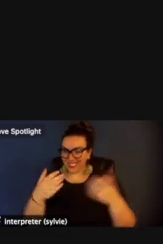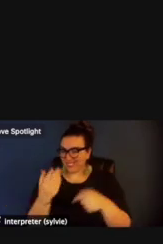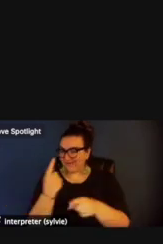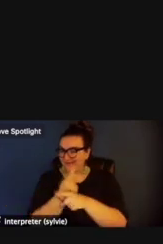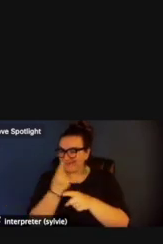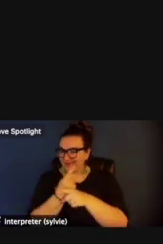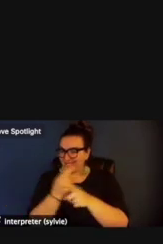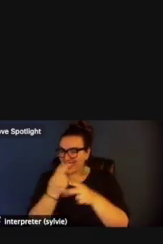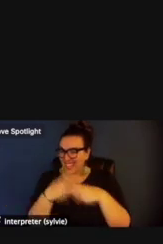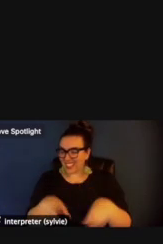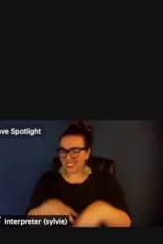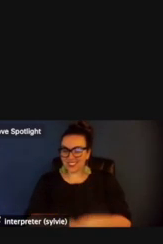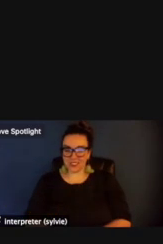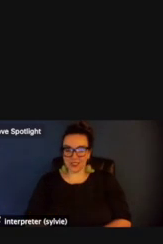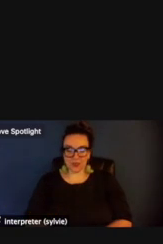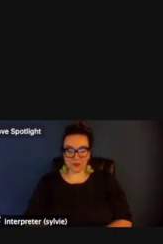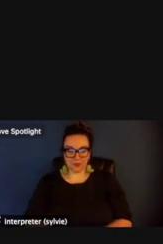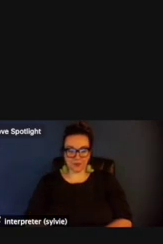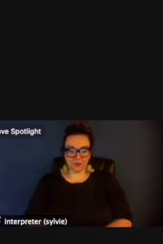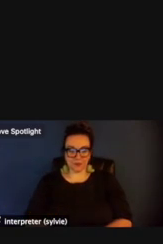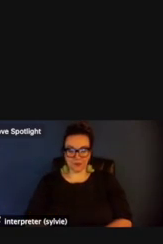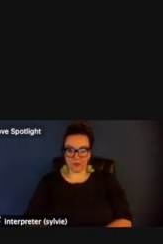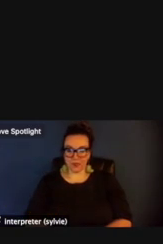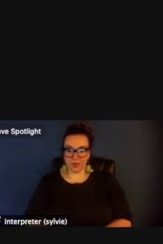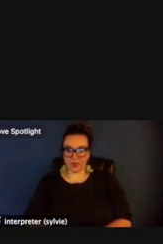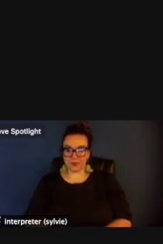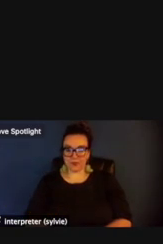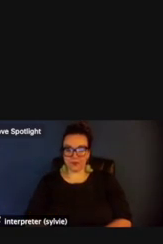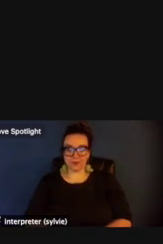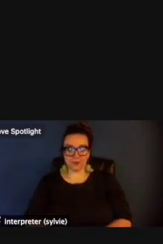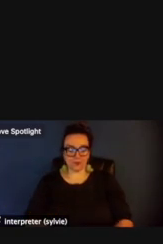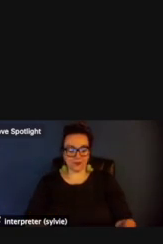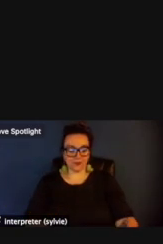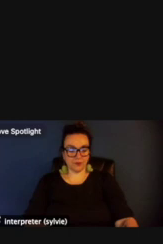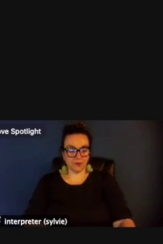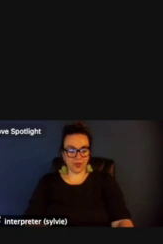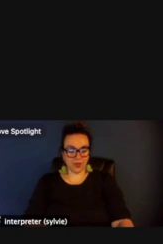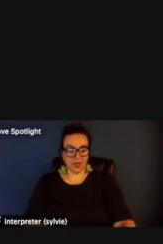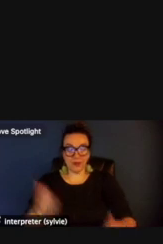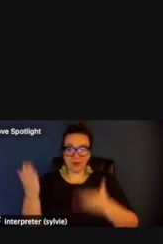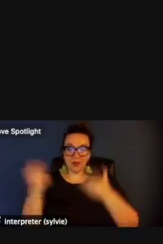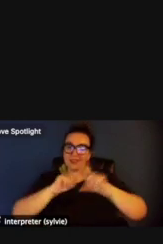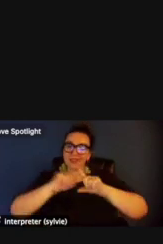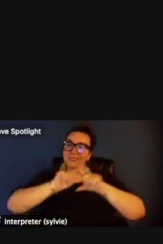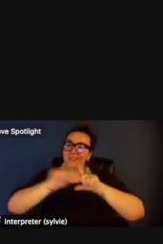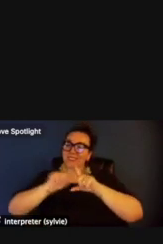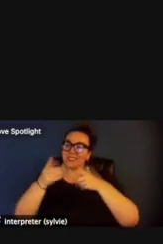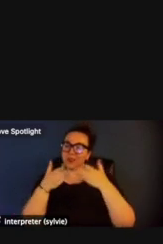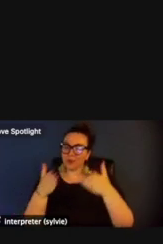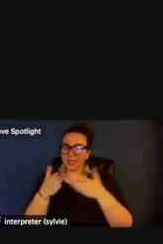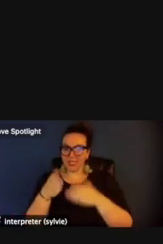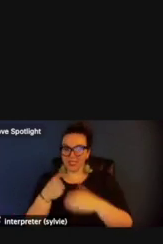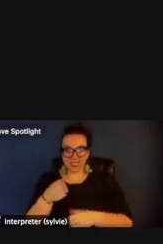the hens. And then here, people carry things all kinds of ways. You see this guy is carrying donuts on his head.